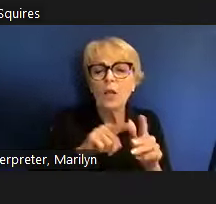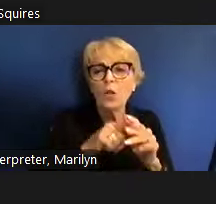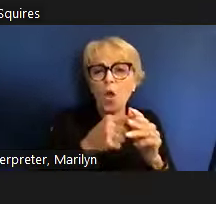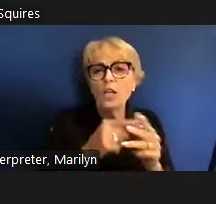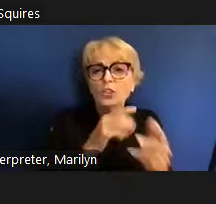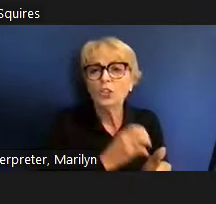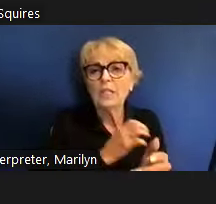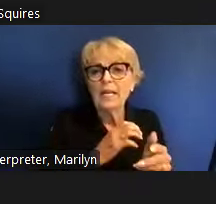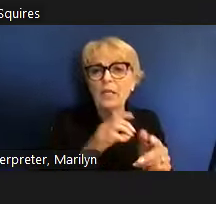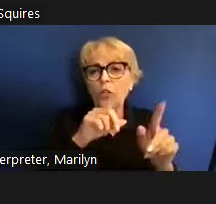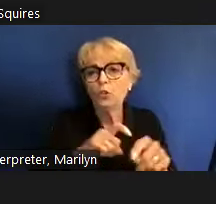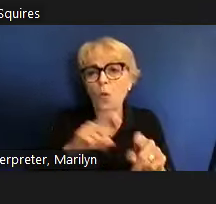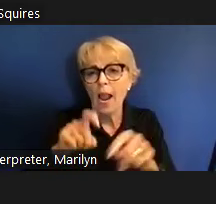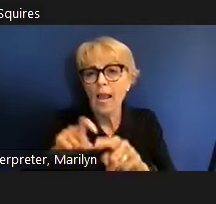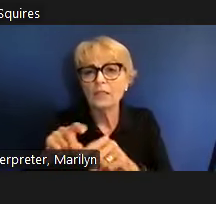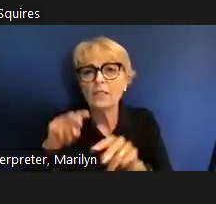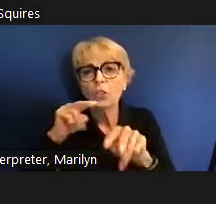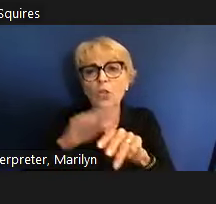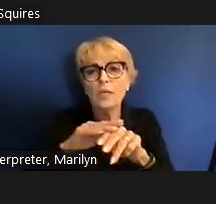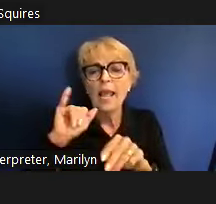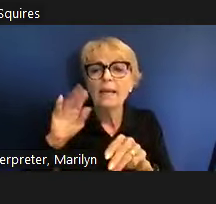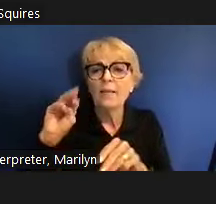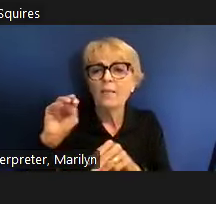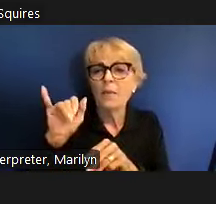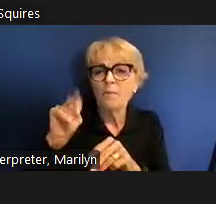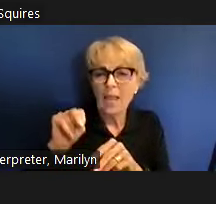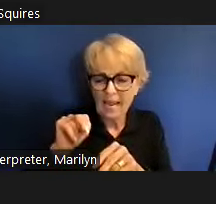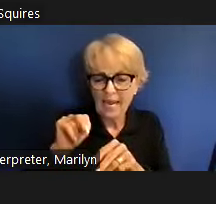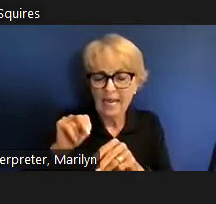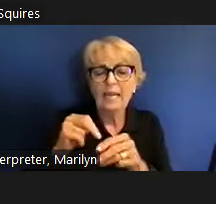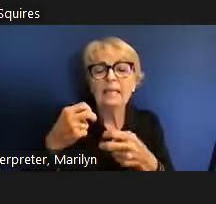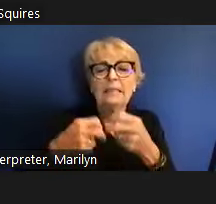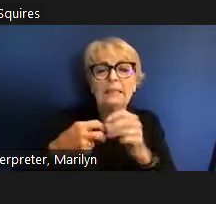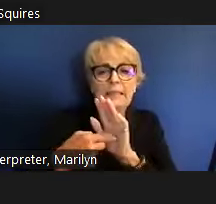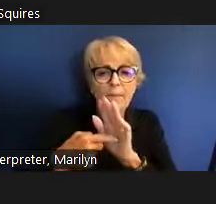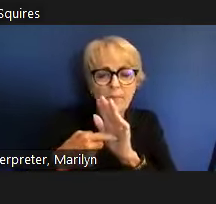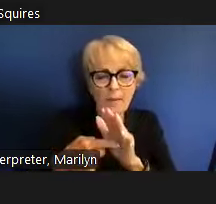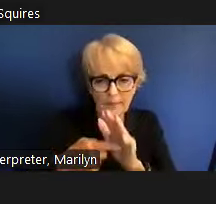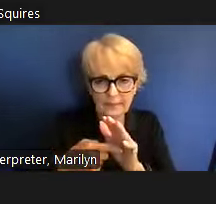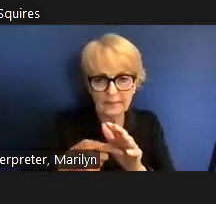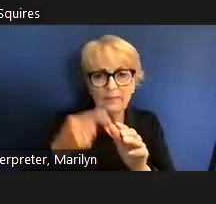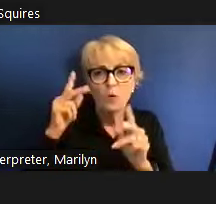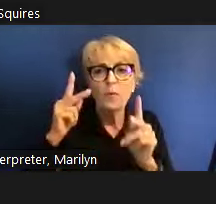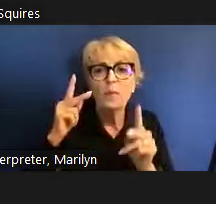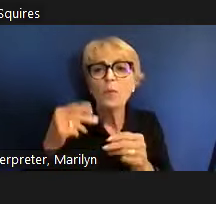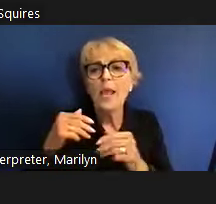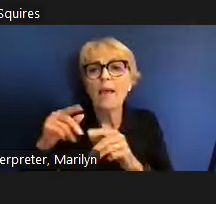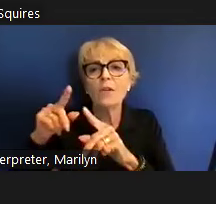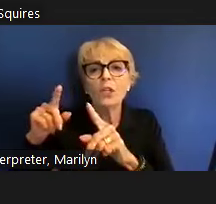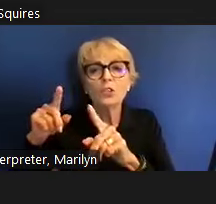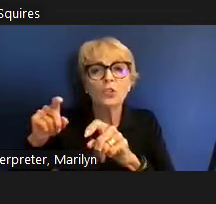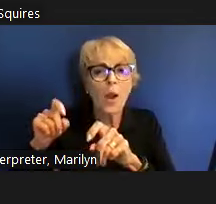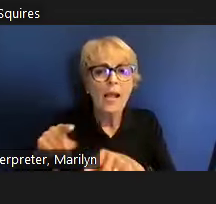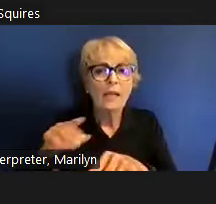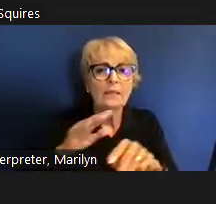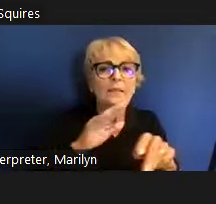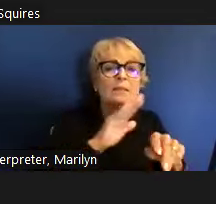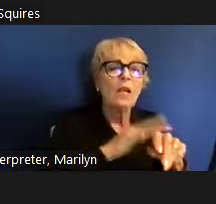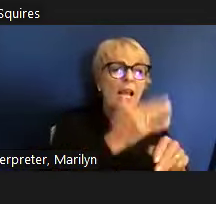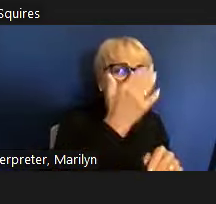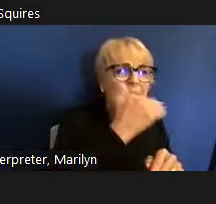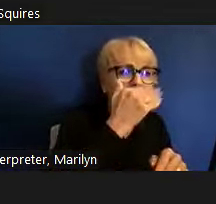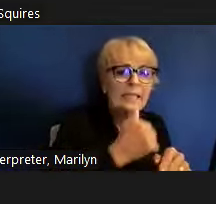would look at the main symptom complexes that cause trouble for people. So we have trials on the autonomic trouble, trials on sleep